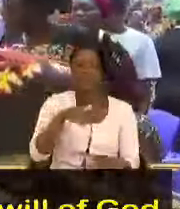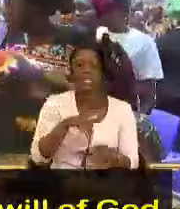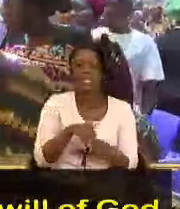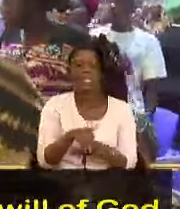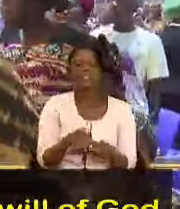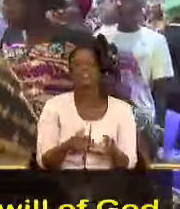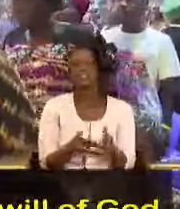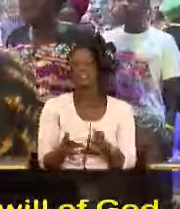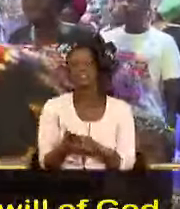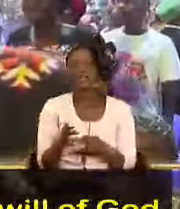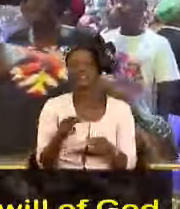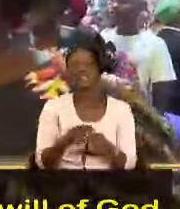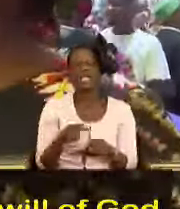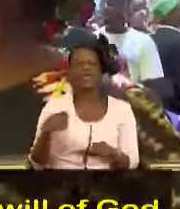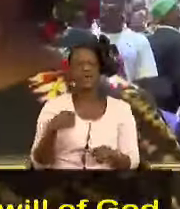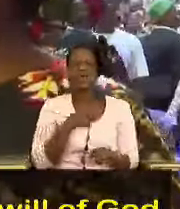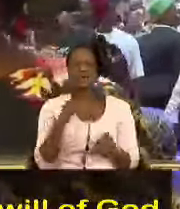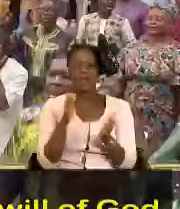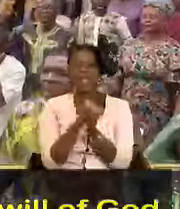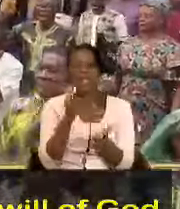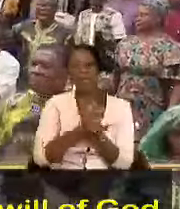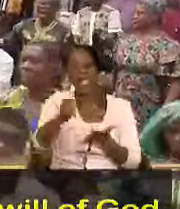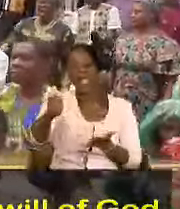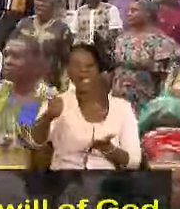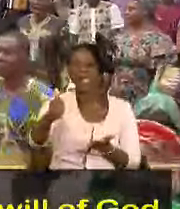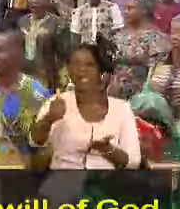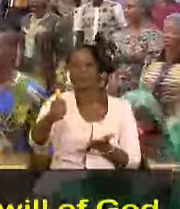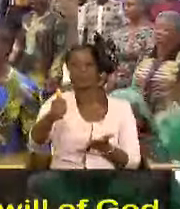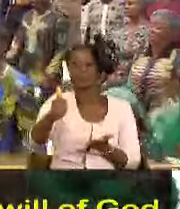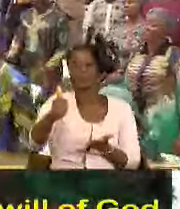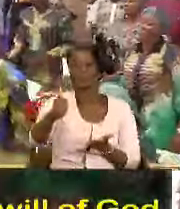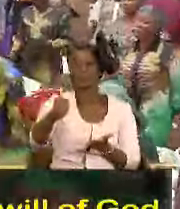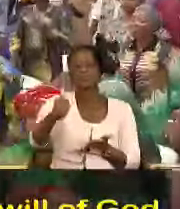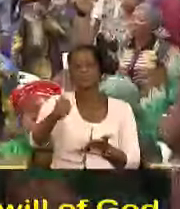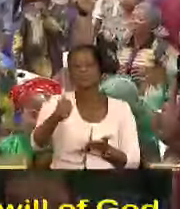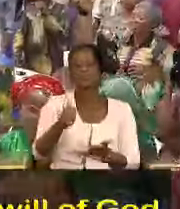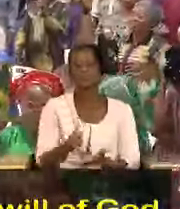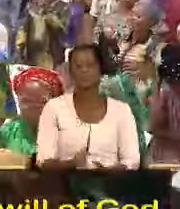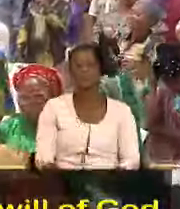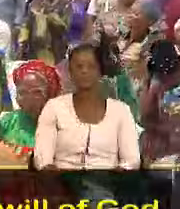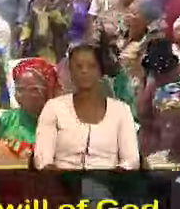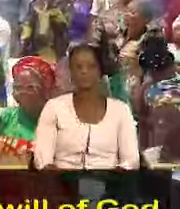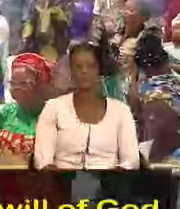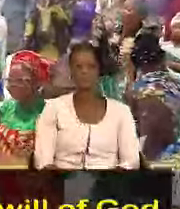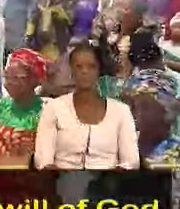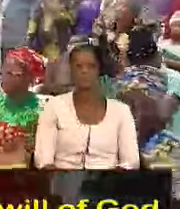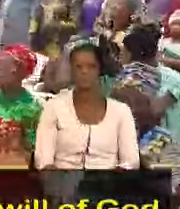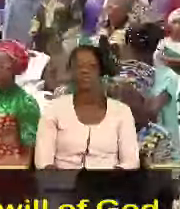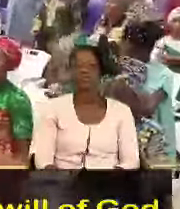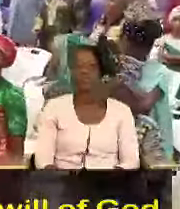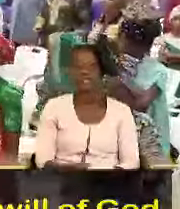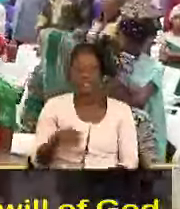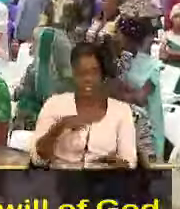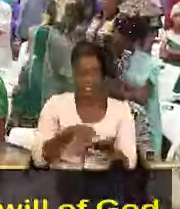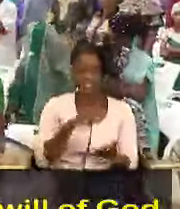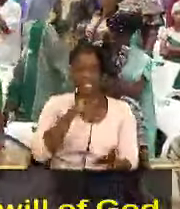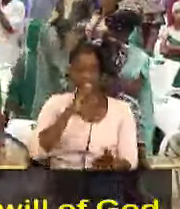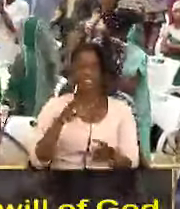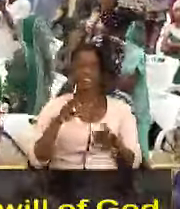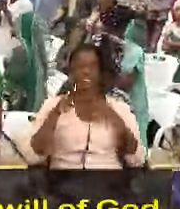Jesus name they shut off forever beloved this this session is